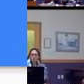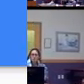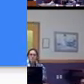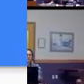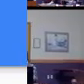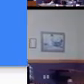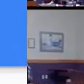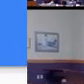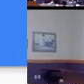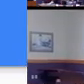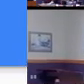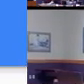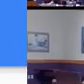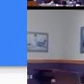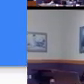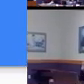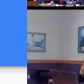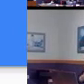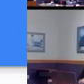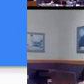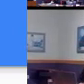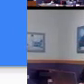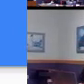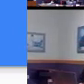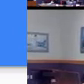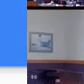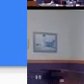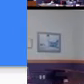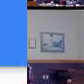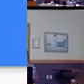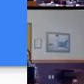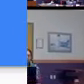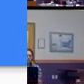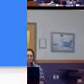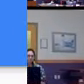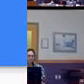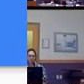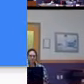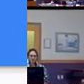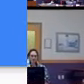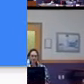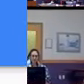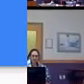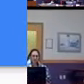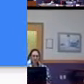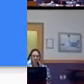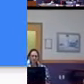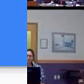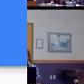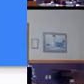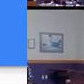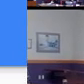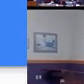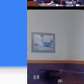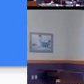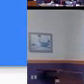if you really wanted to kind of take a look and see a broader view of some of these kind of these points about abortion.